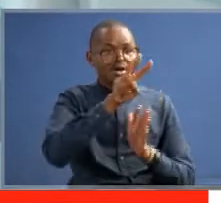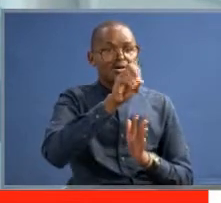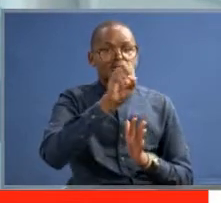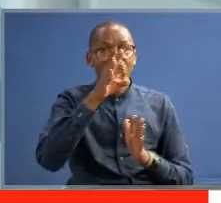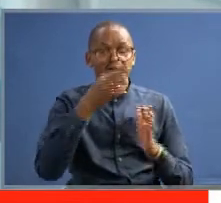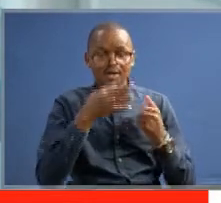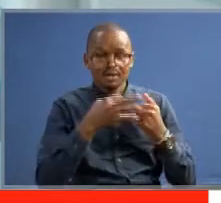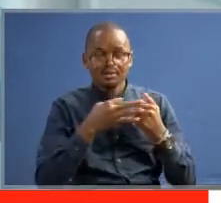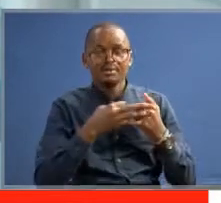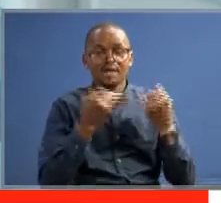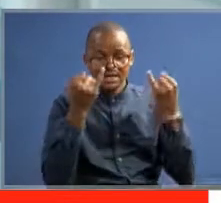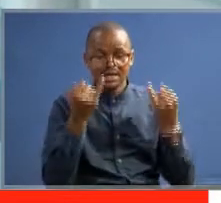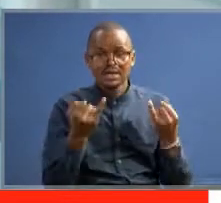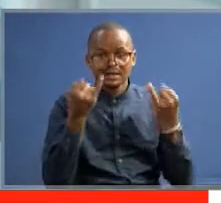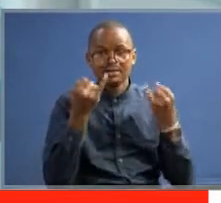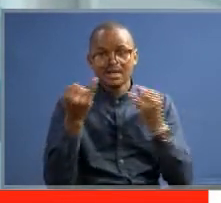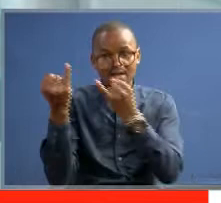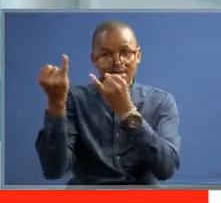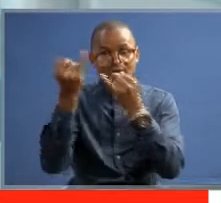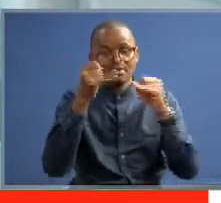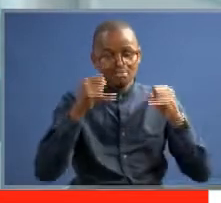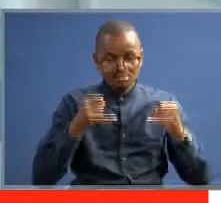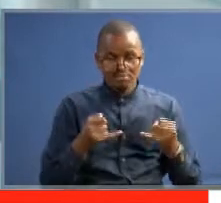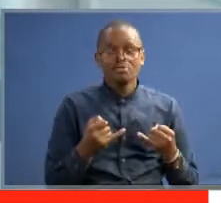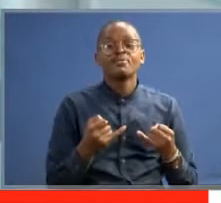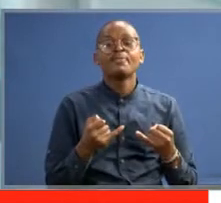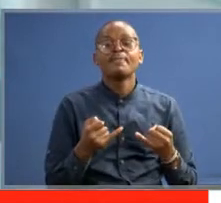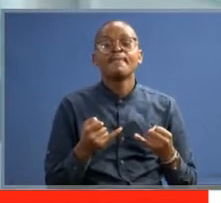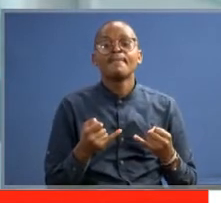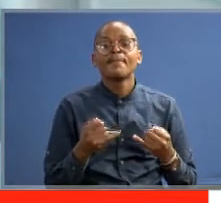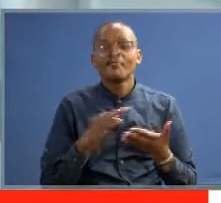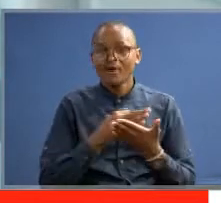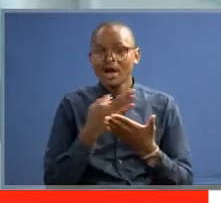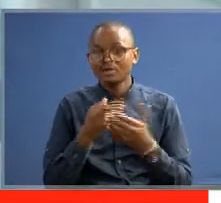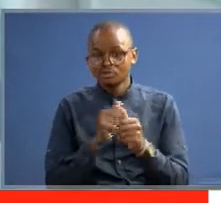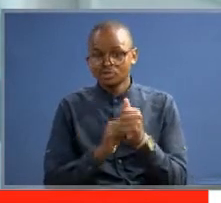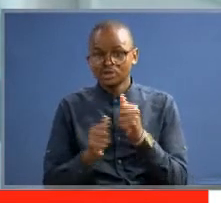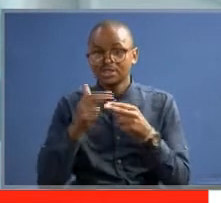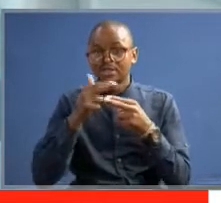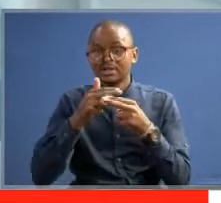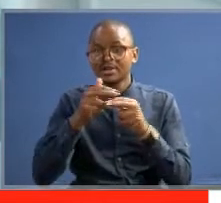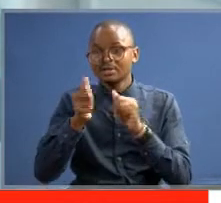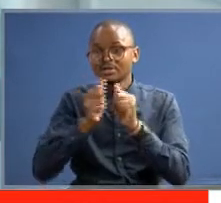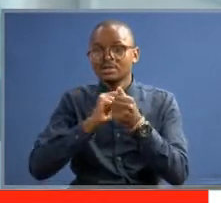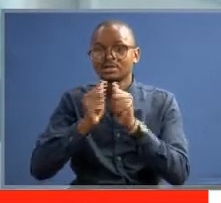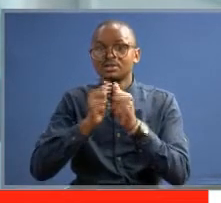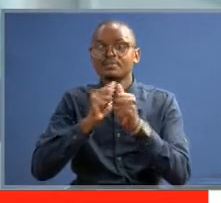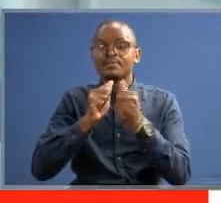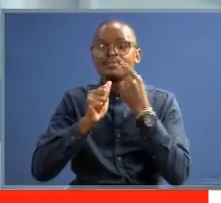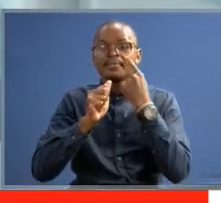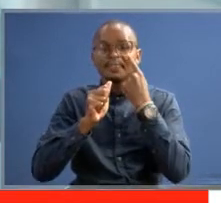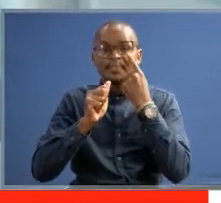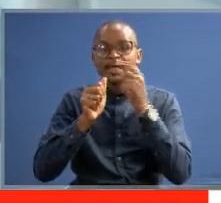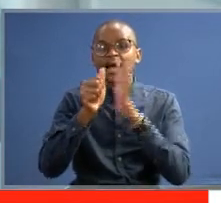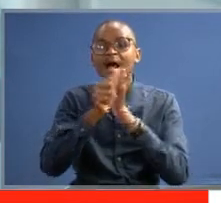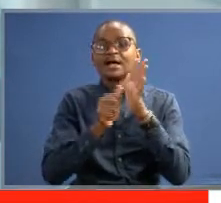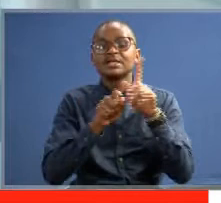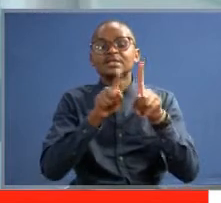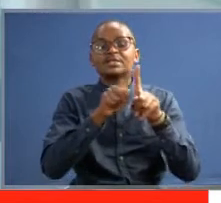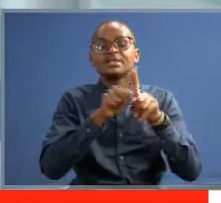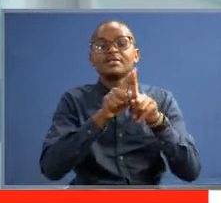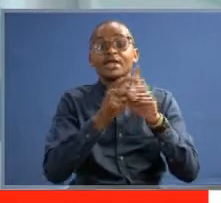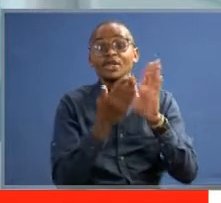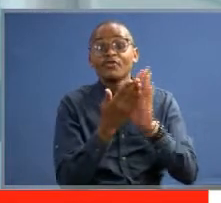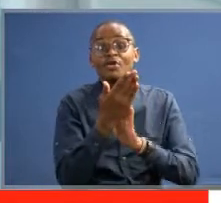now introduced a new fund, which is called Sports, Arts and Social